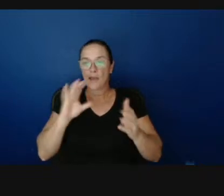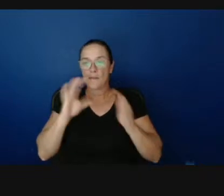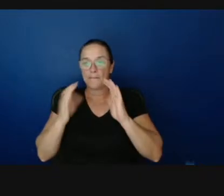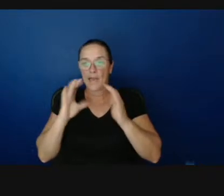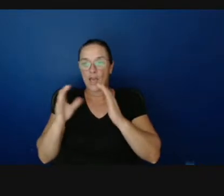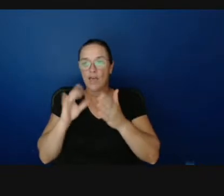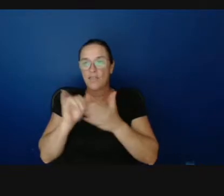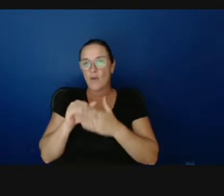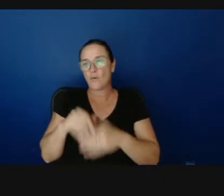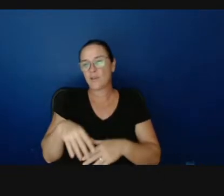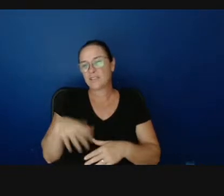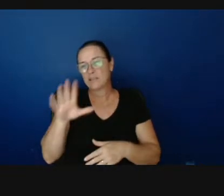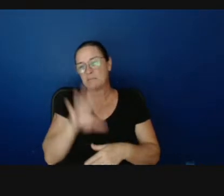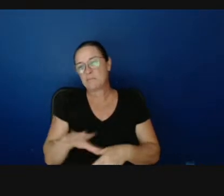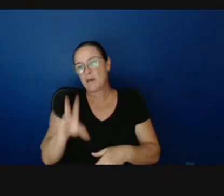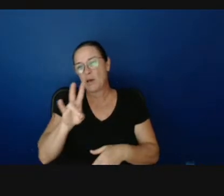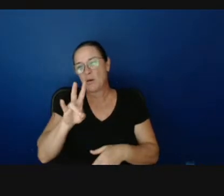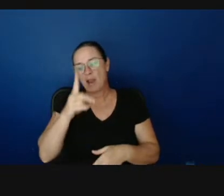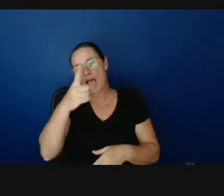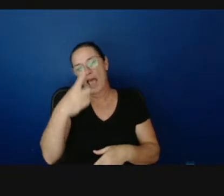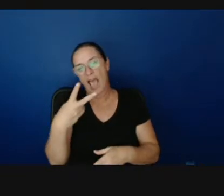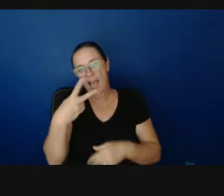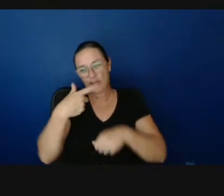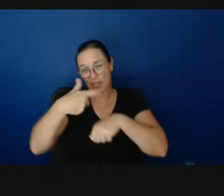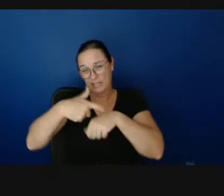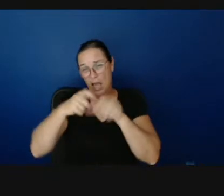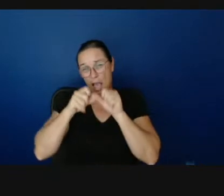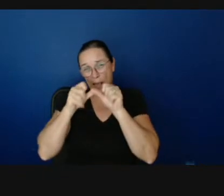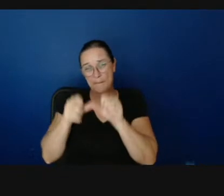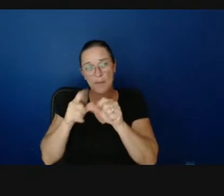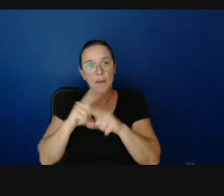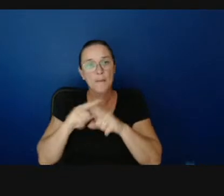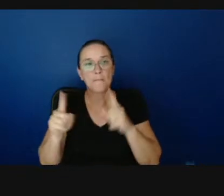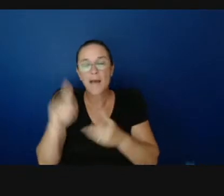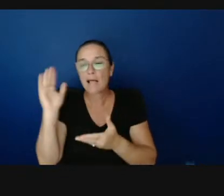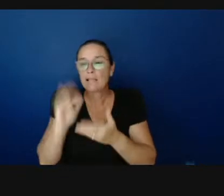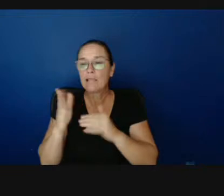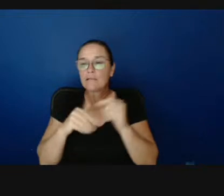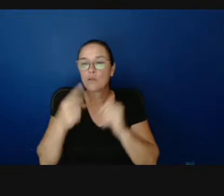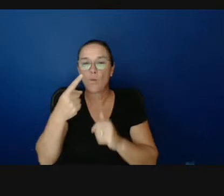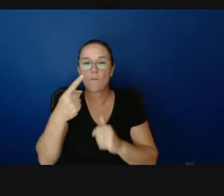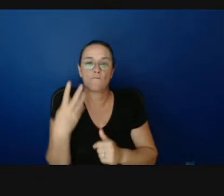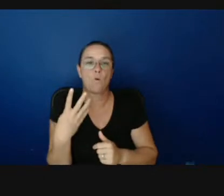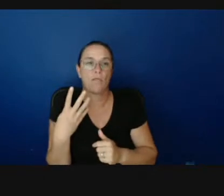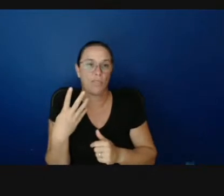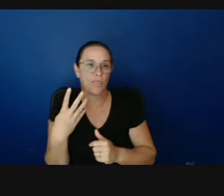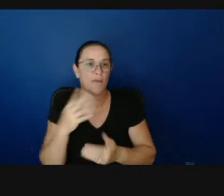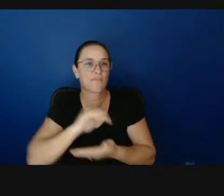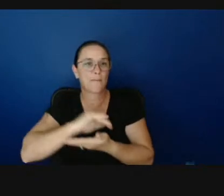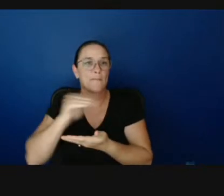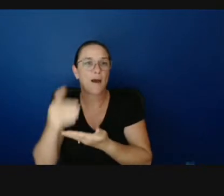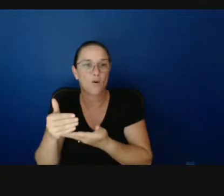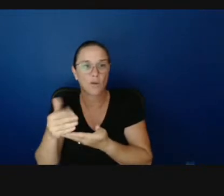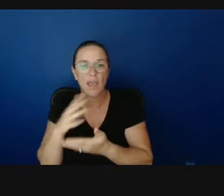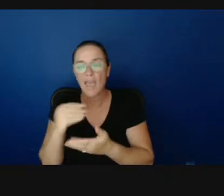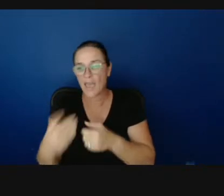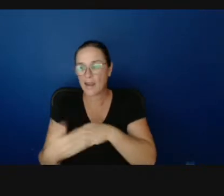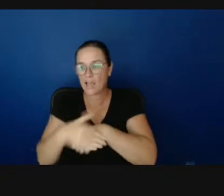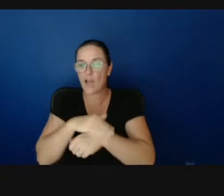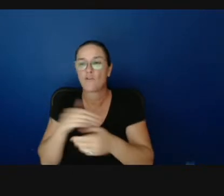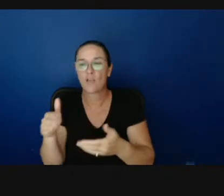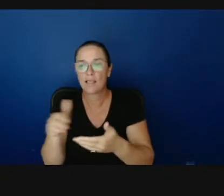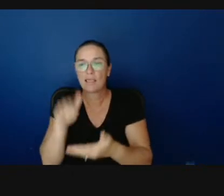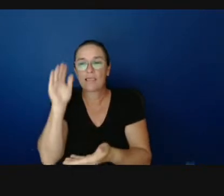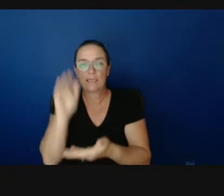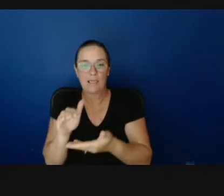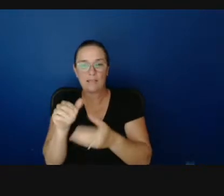eruption was about half the duration, but it erupted less than a quarter of the volume of this eruption and covered much less area. So interesting